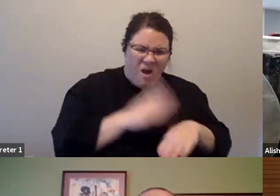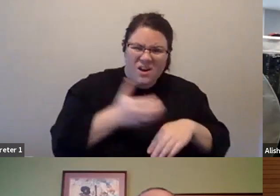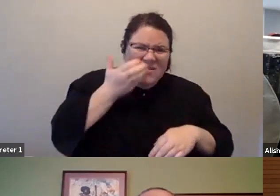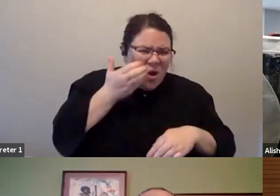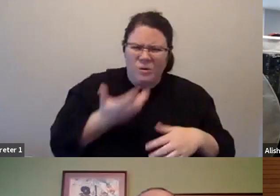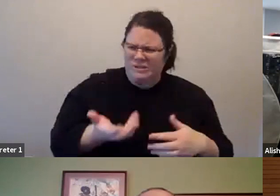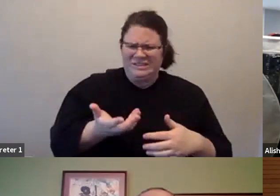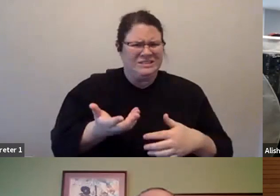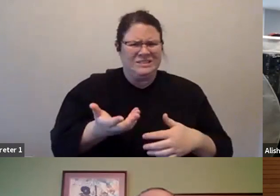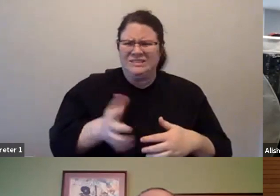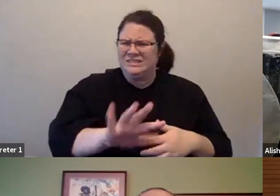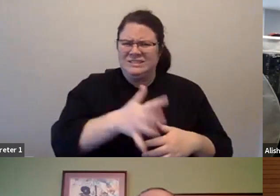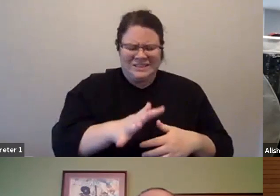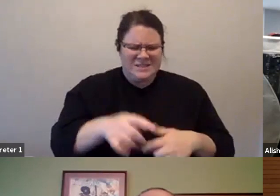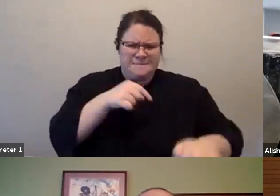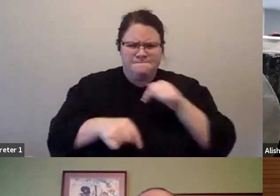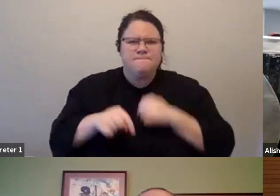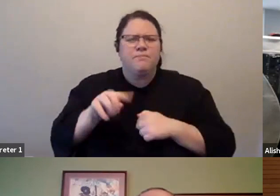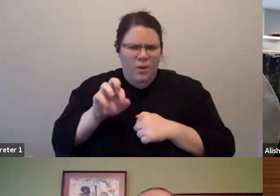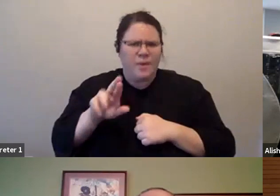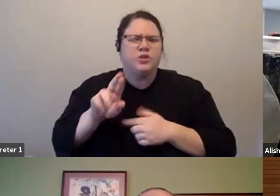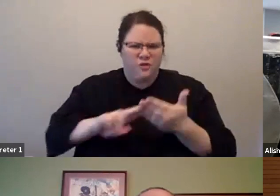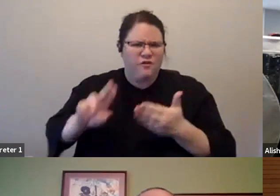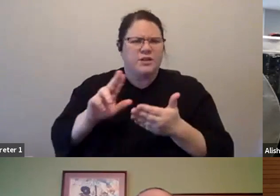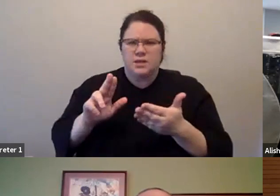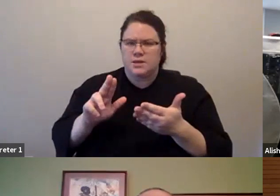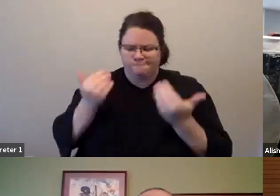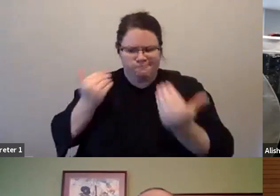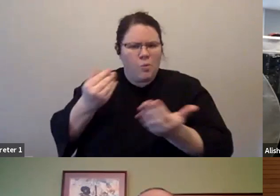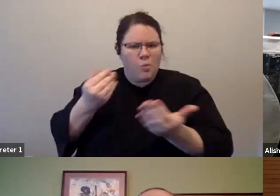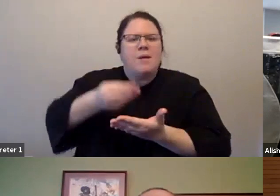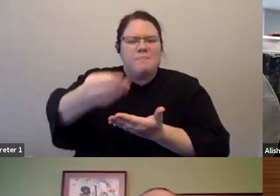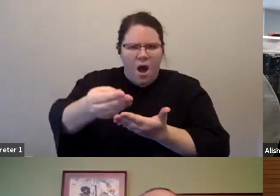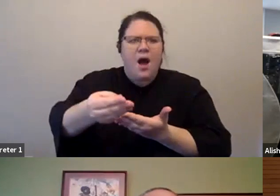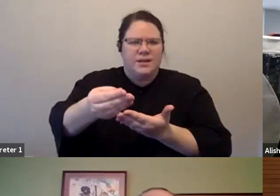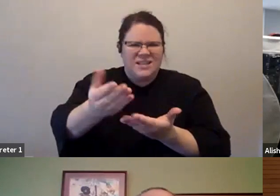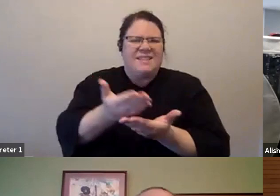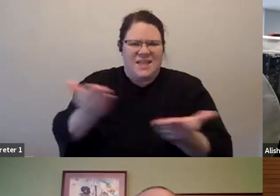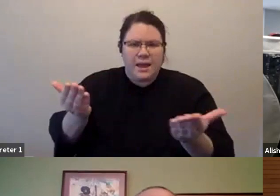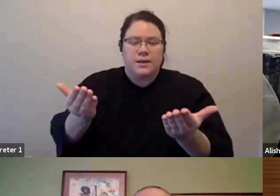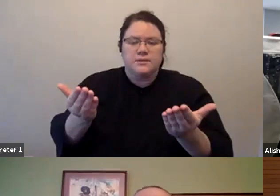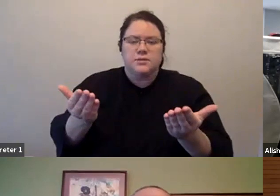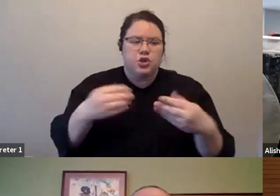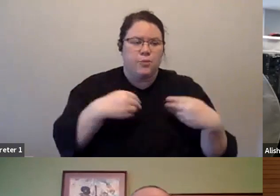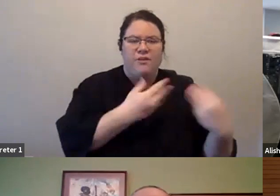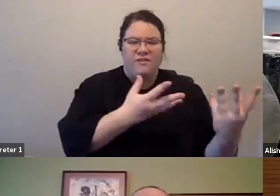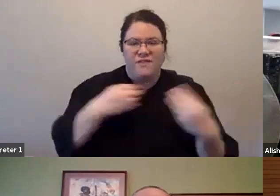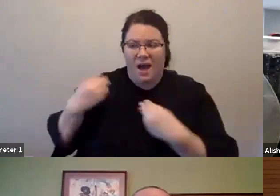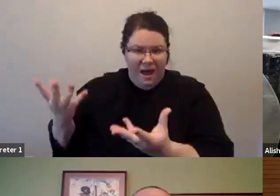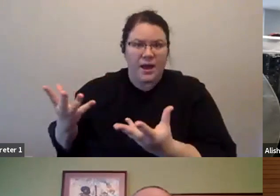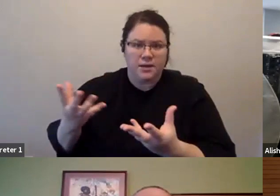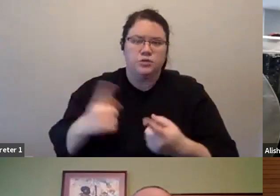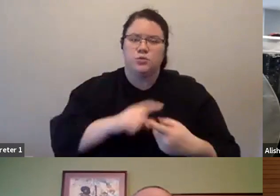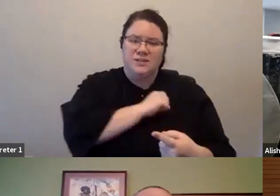led, Webster to actually purchasing devices that were necessary to support members of the community, of our students and